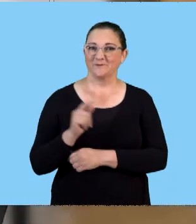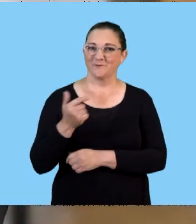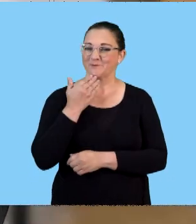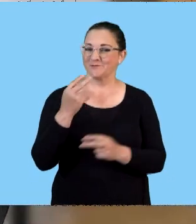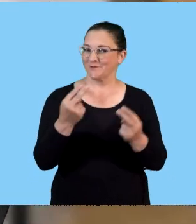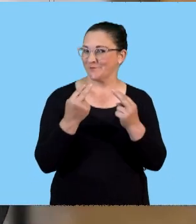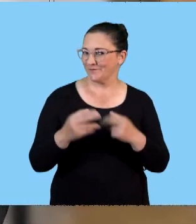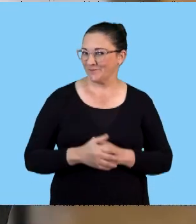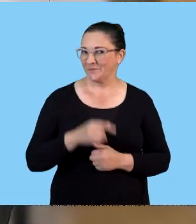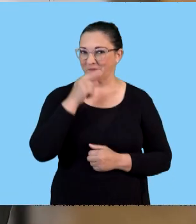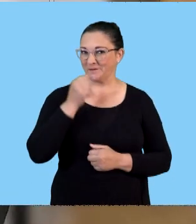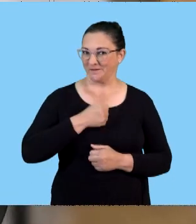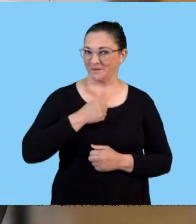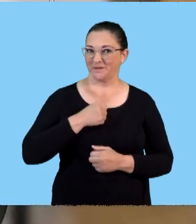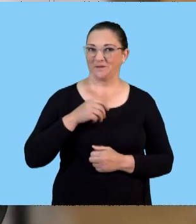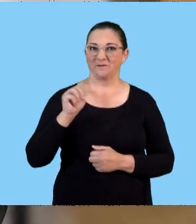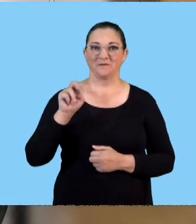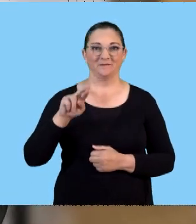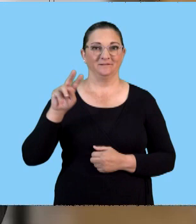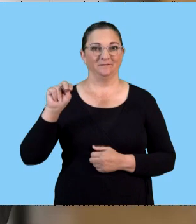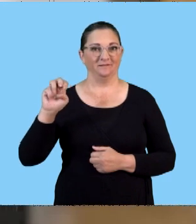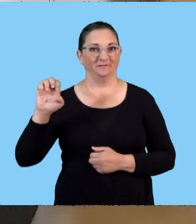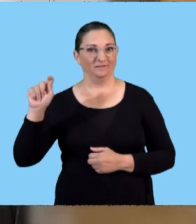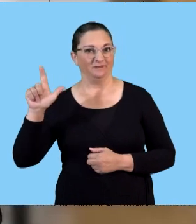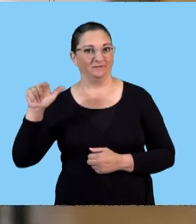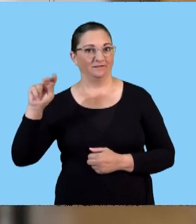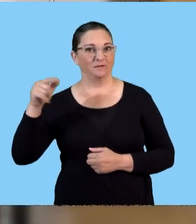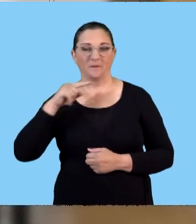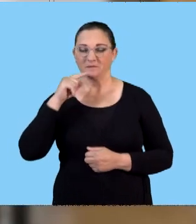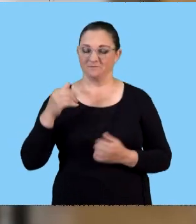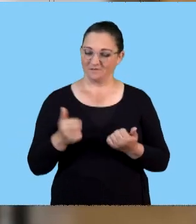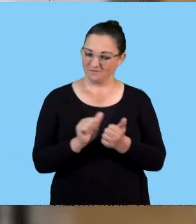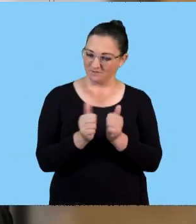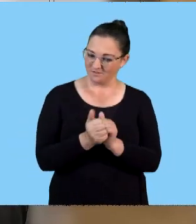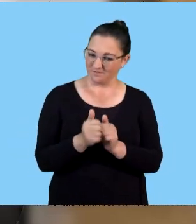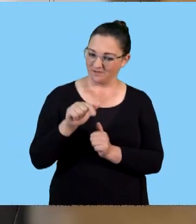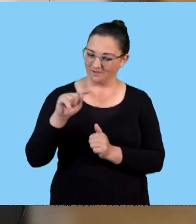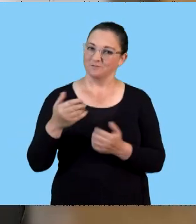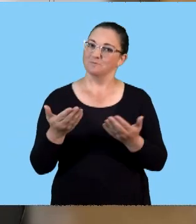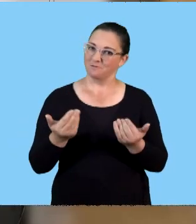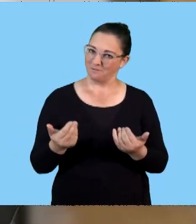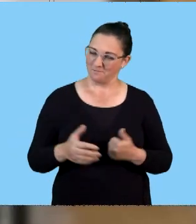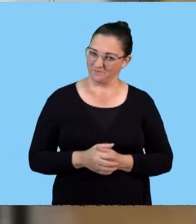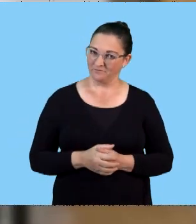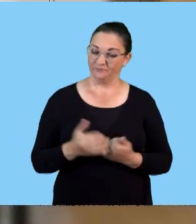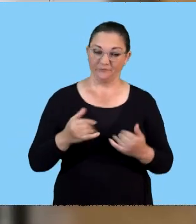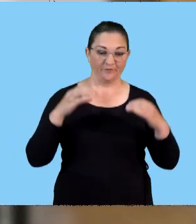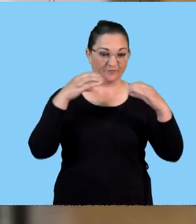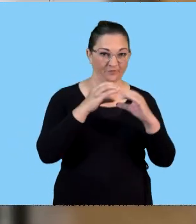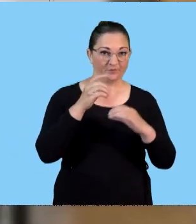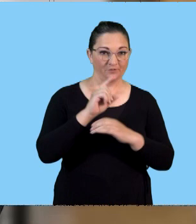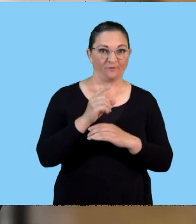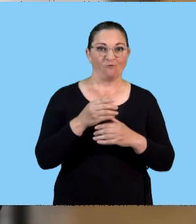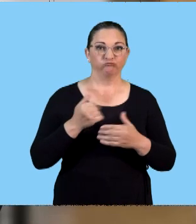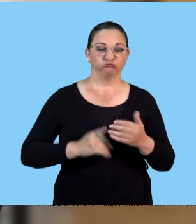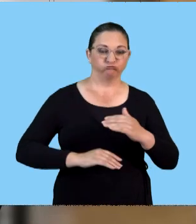Good day to all our viewers out there. My name is Heinrich Neetling and welcome to Mathematical Literacy. In today's lesson, we'll focus on the topic